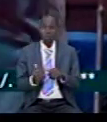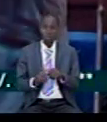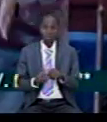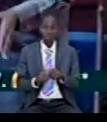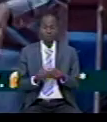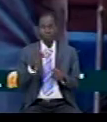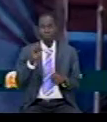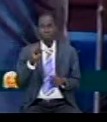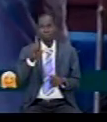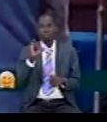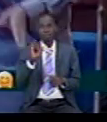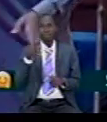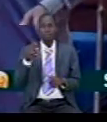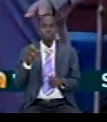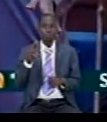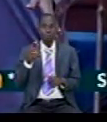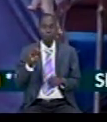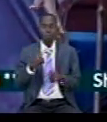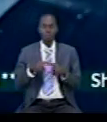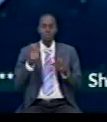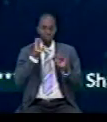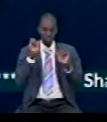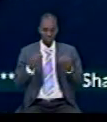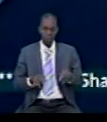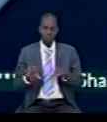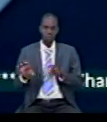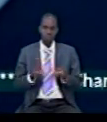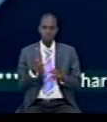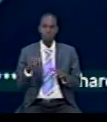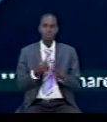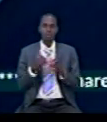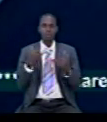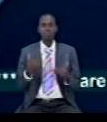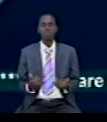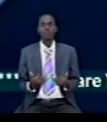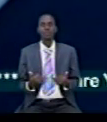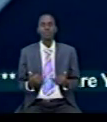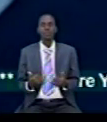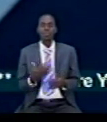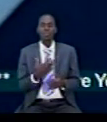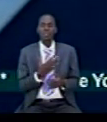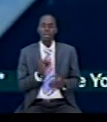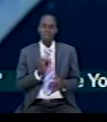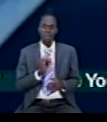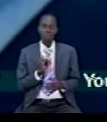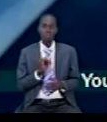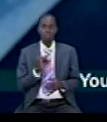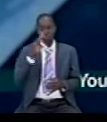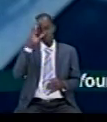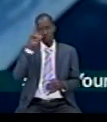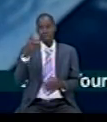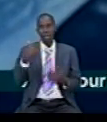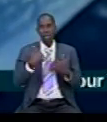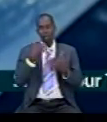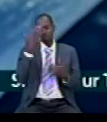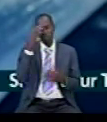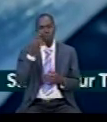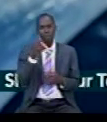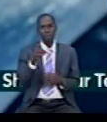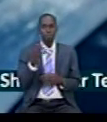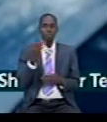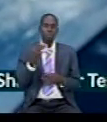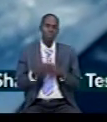she's wearing it right now. I've known her for very long times when I was in